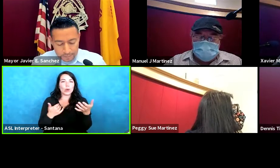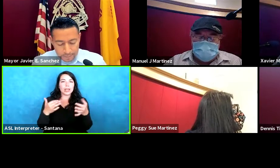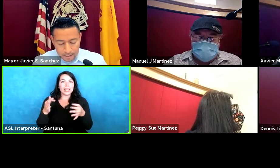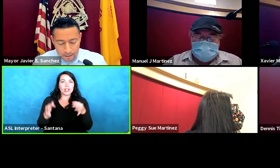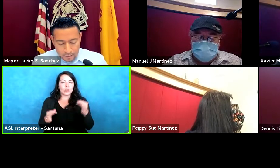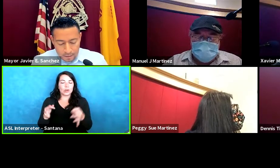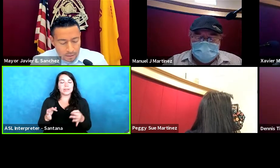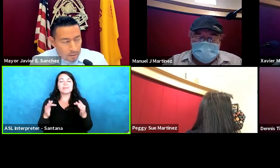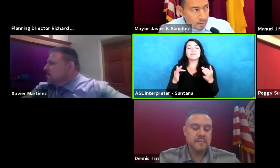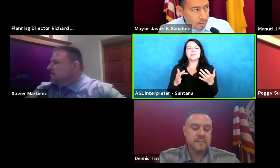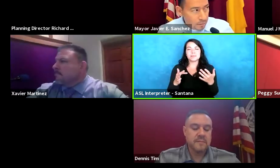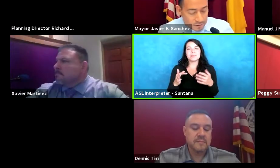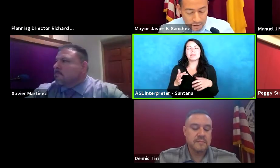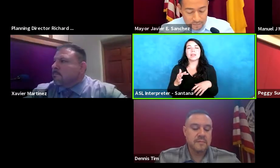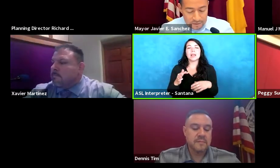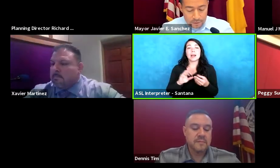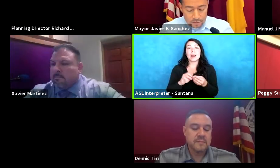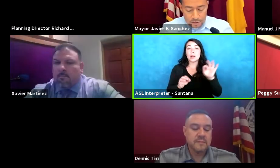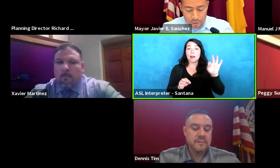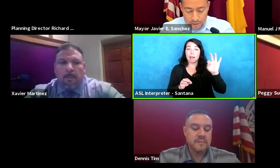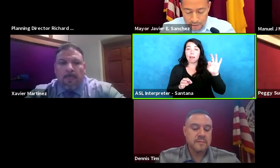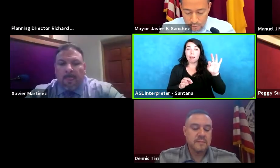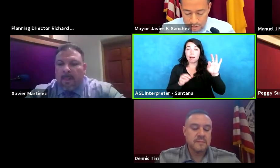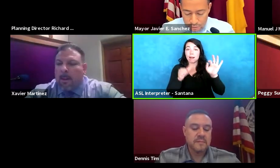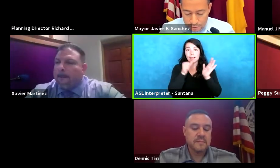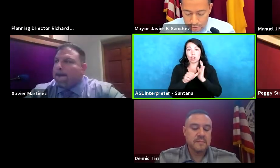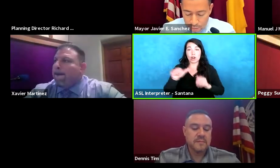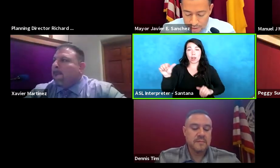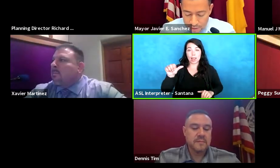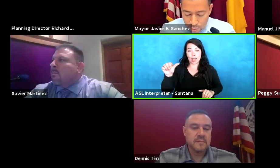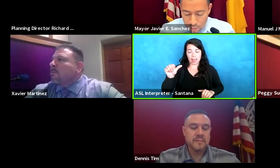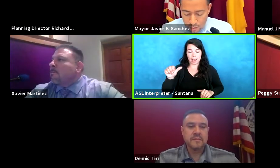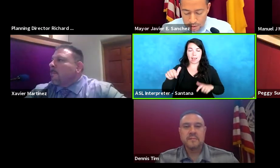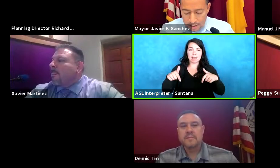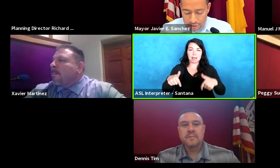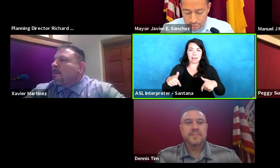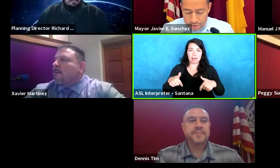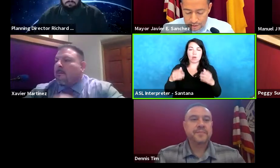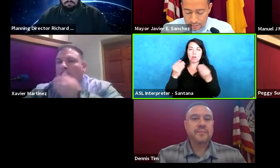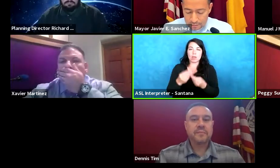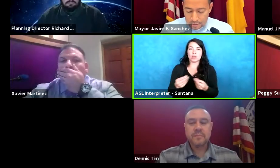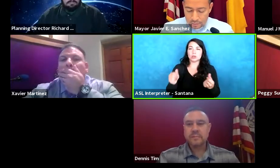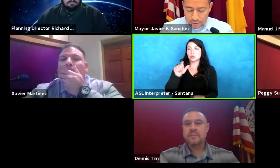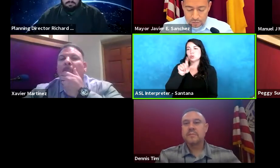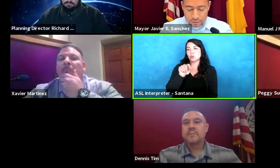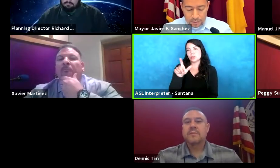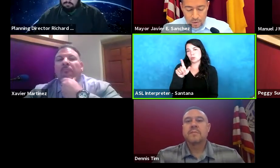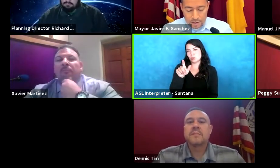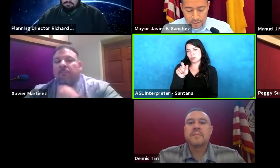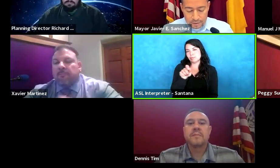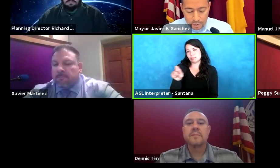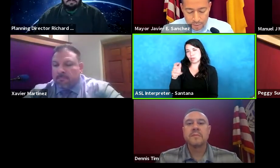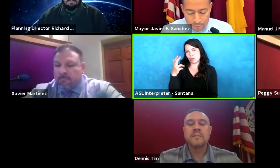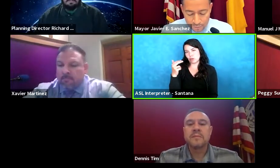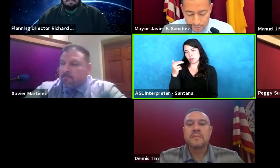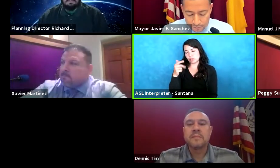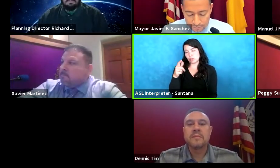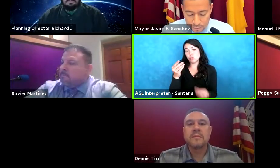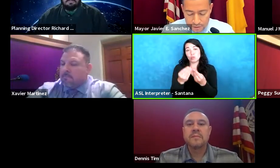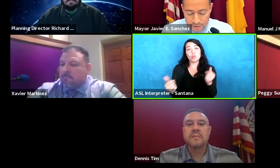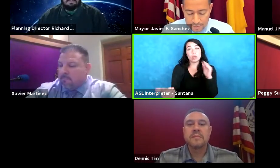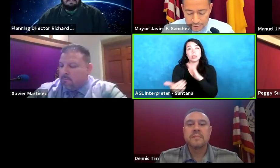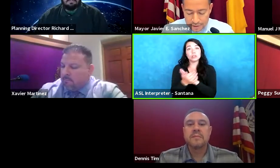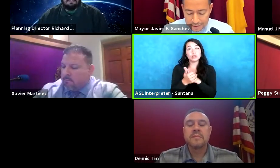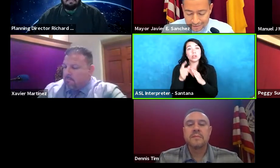A. City of Española, New Mexico Resolution 2021-13, a resolution requiring the prompt removal